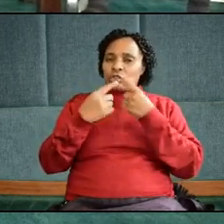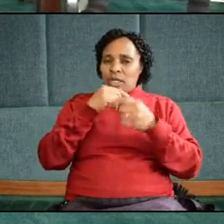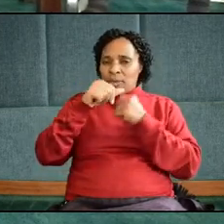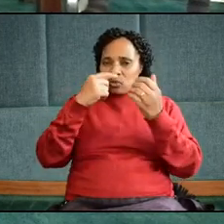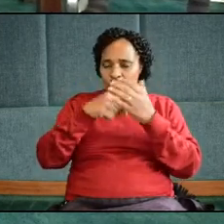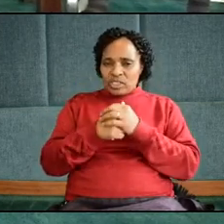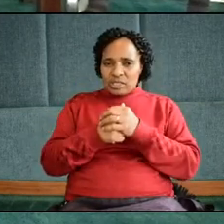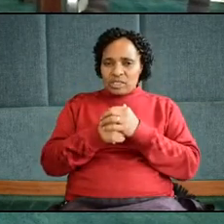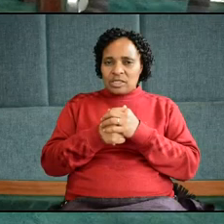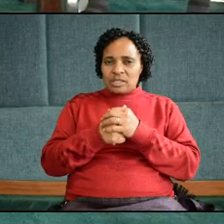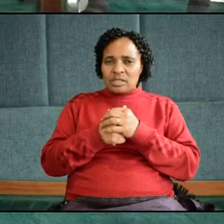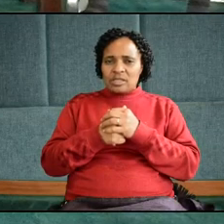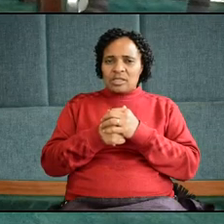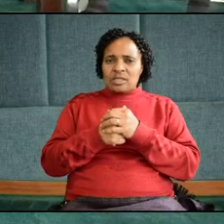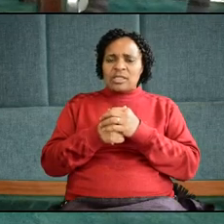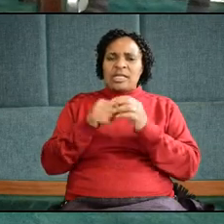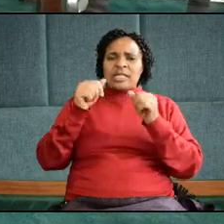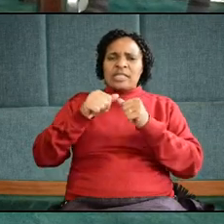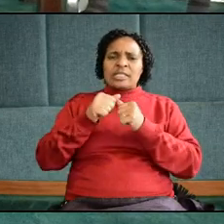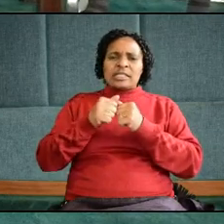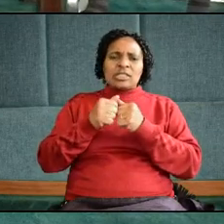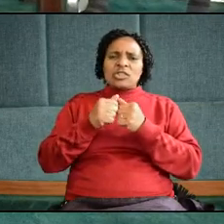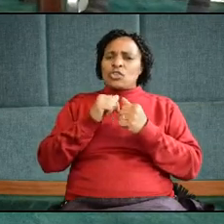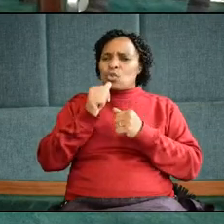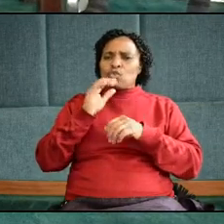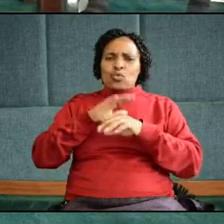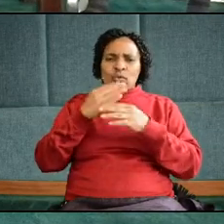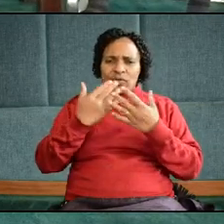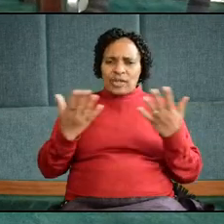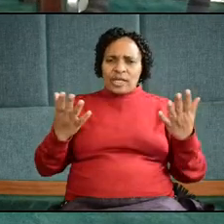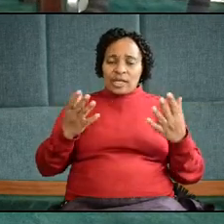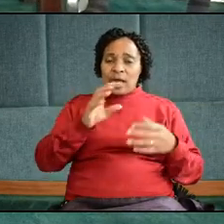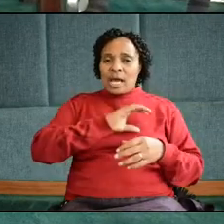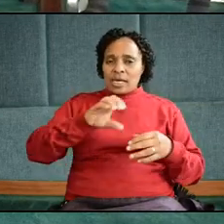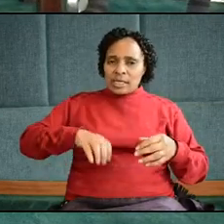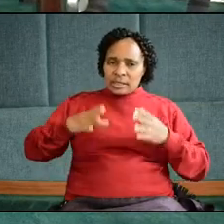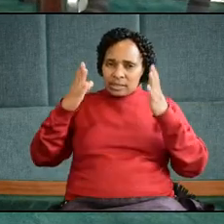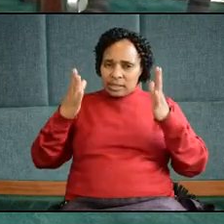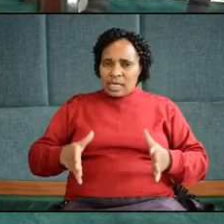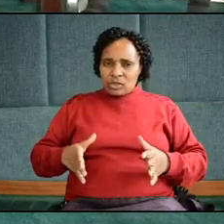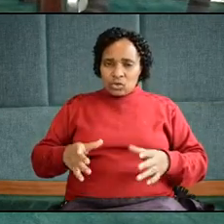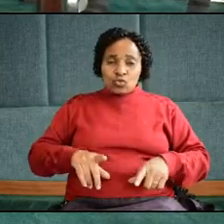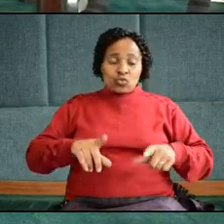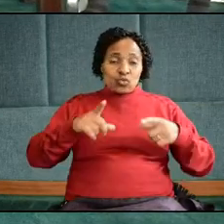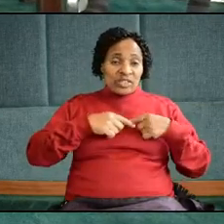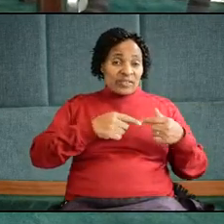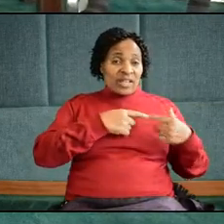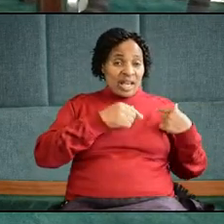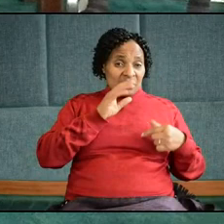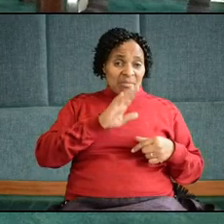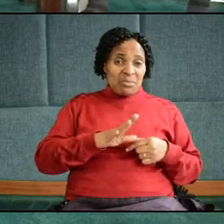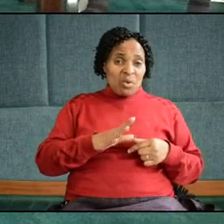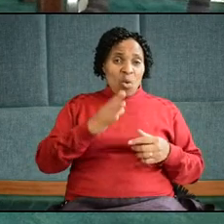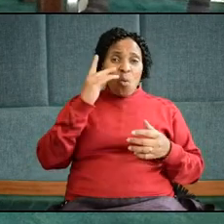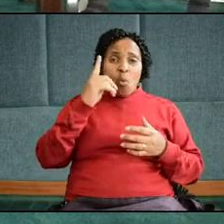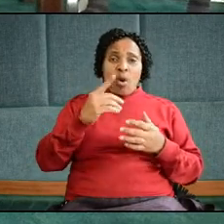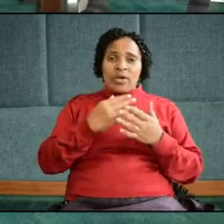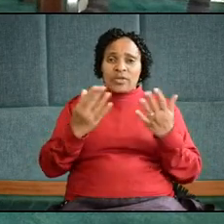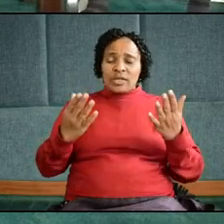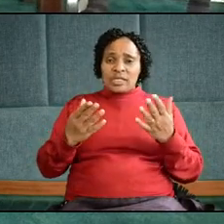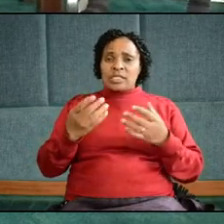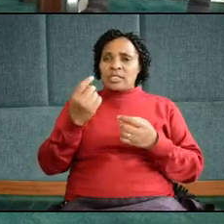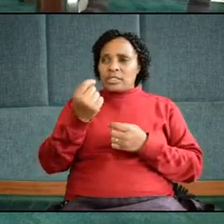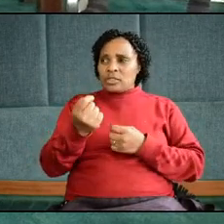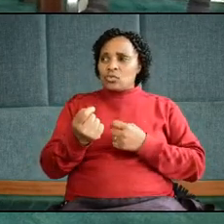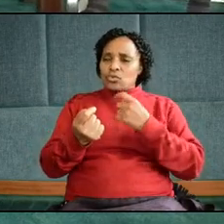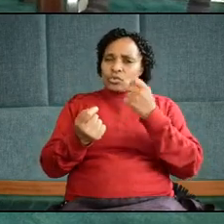that it is a perilous thing to allow an unchristian trait to live in the heart. One cherished sin will, little by